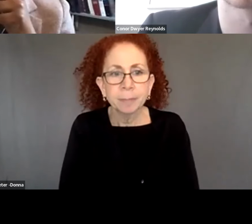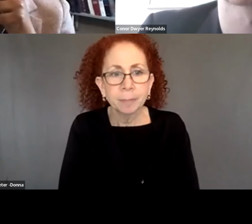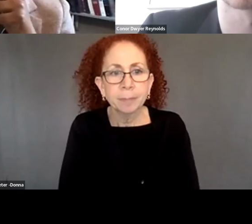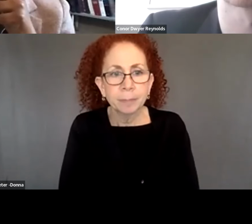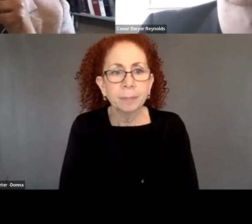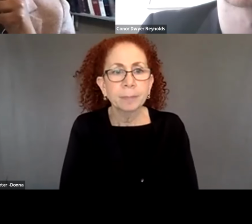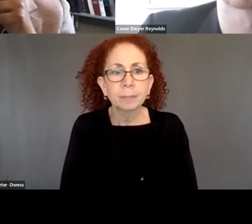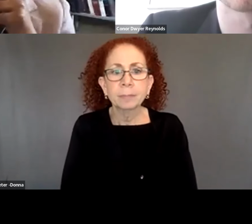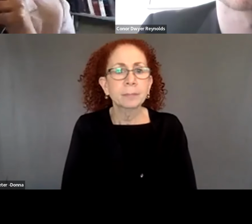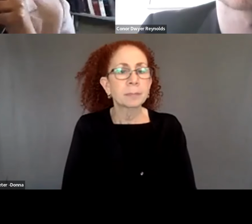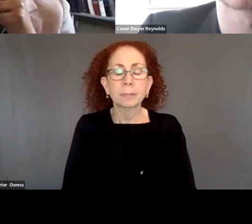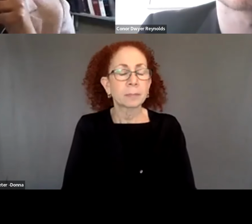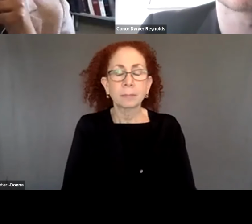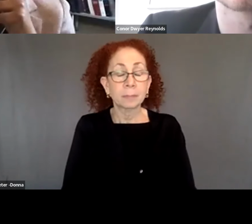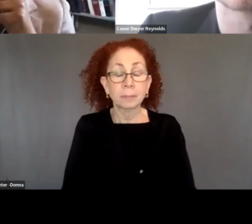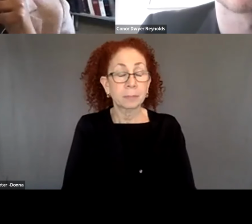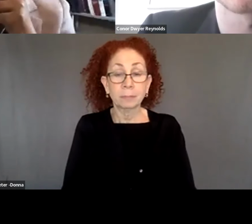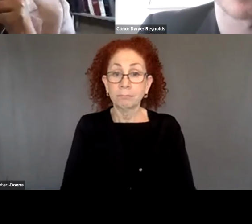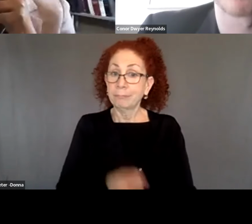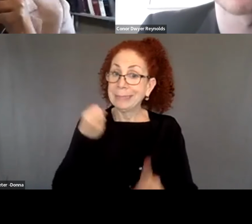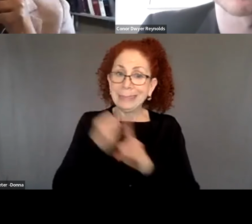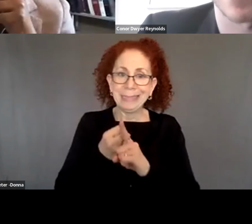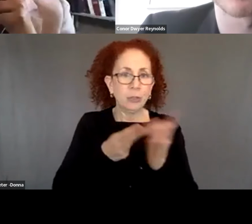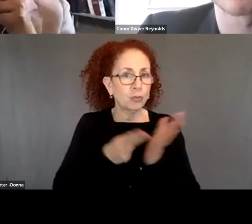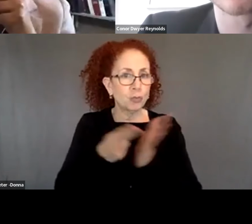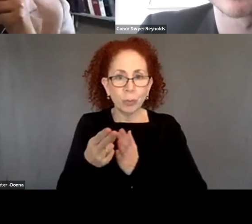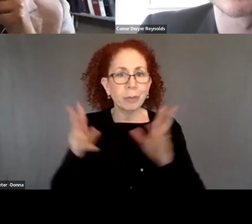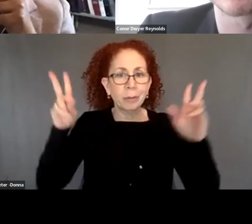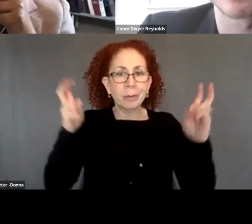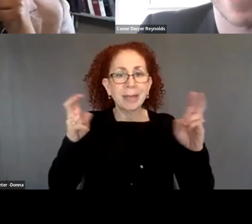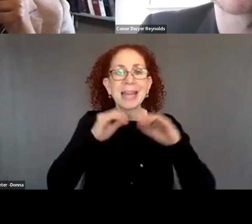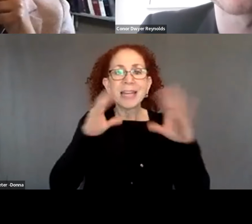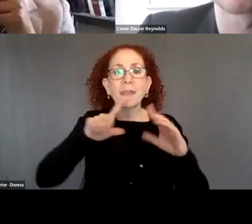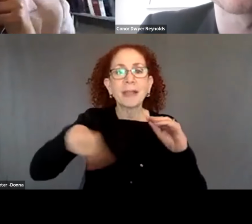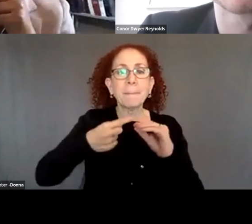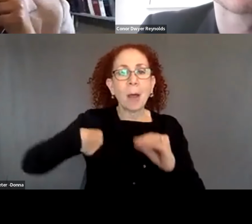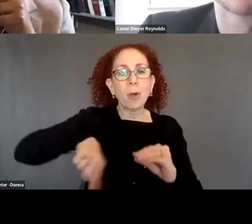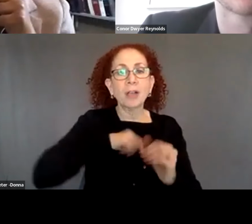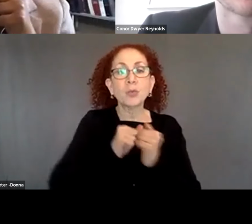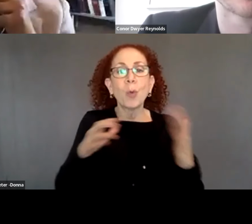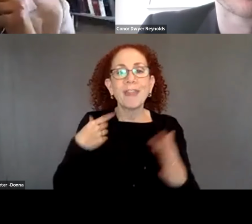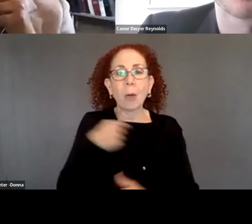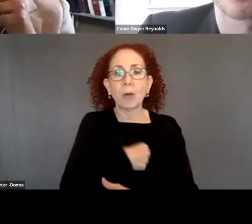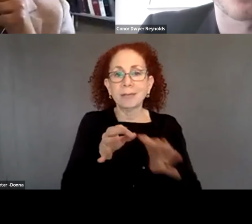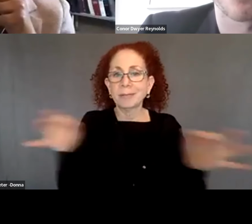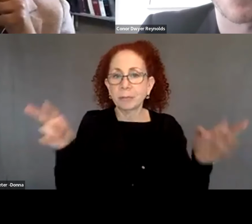Nothing brings home the truth more that we need, nothing about us without us is the absolute